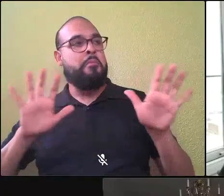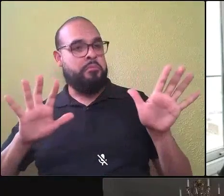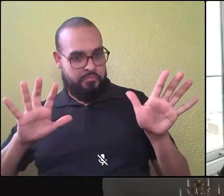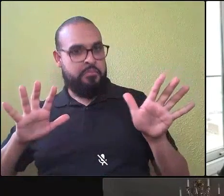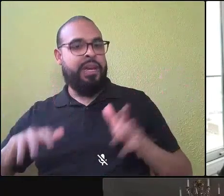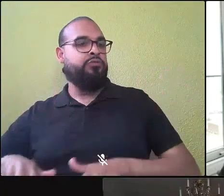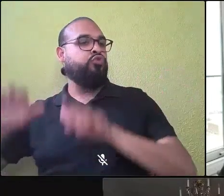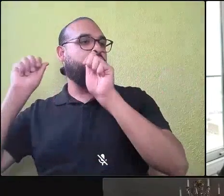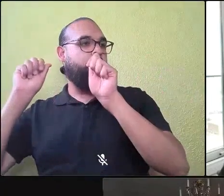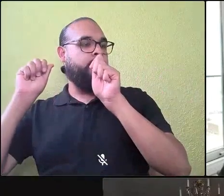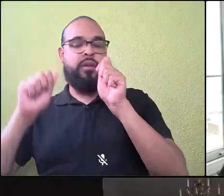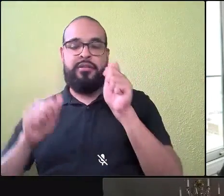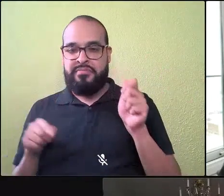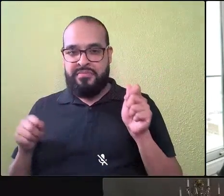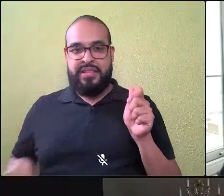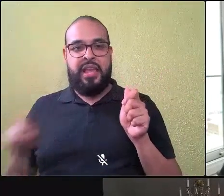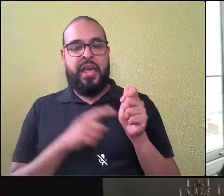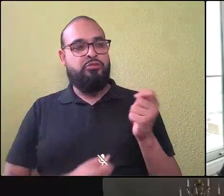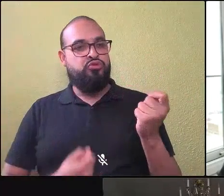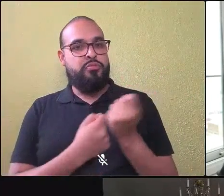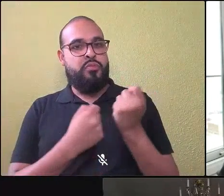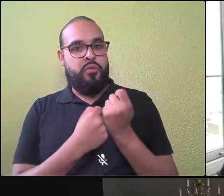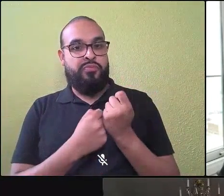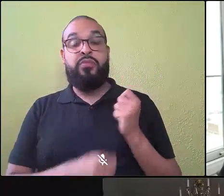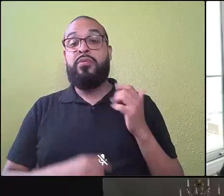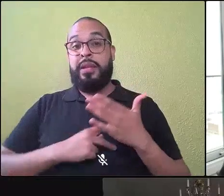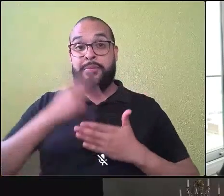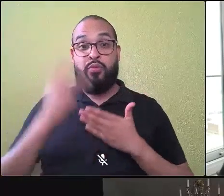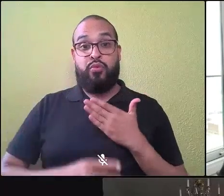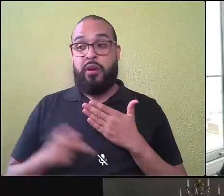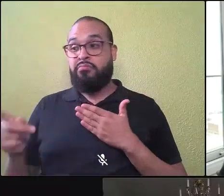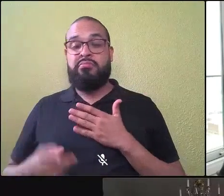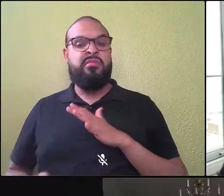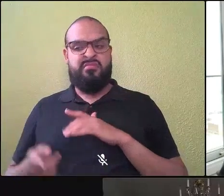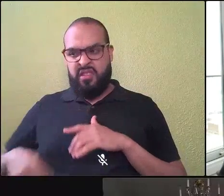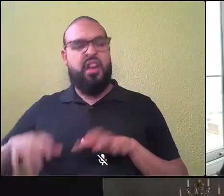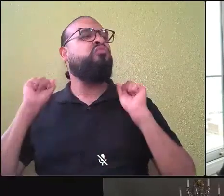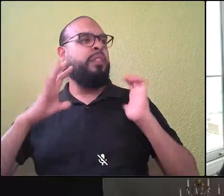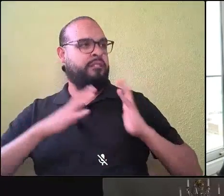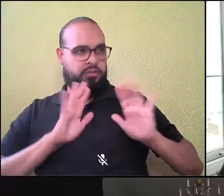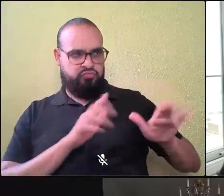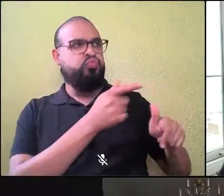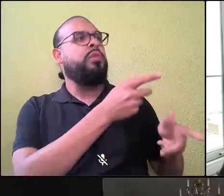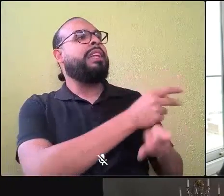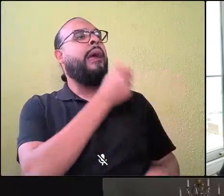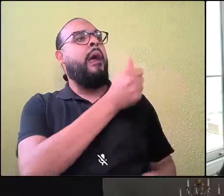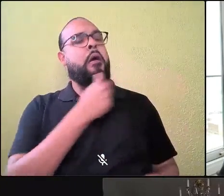extent, running our program for me. They saw me literally in real time struggling to deal